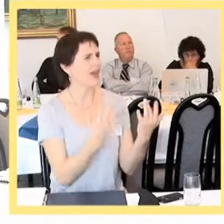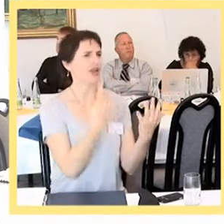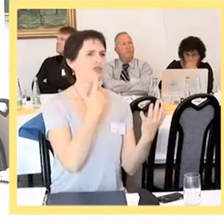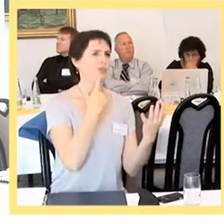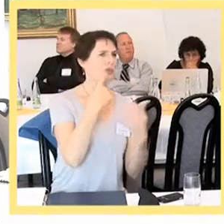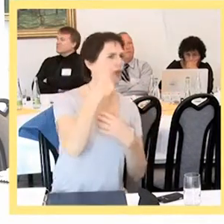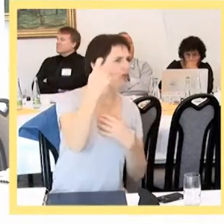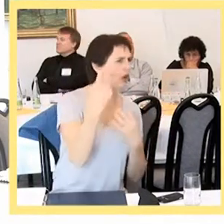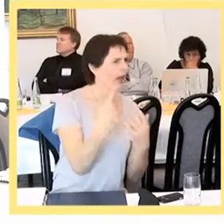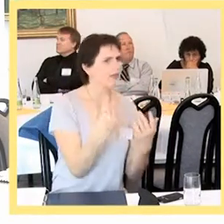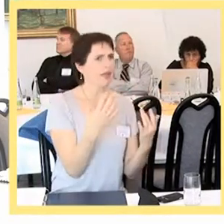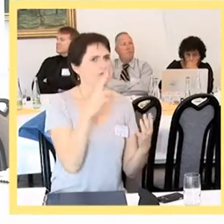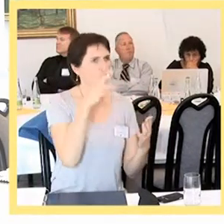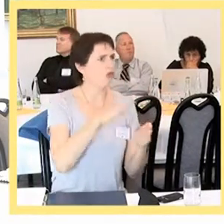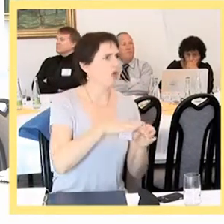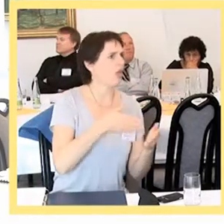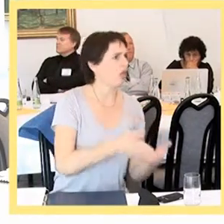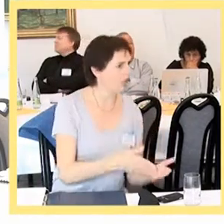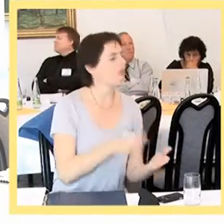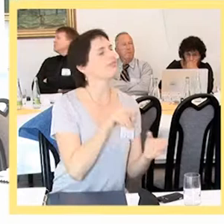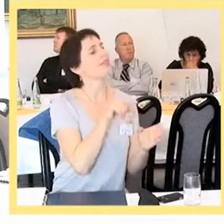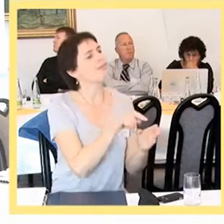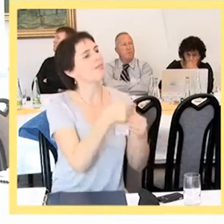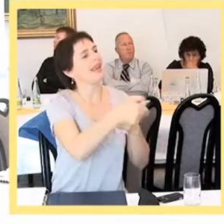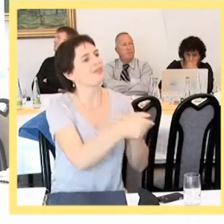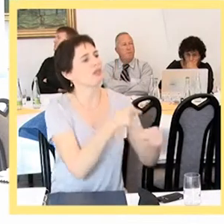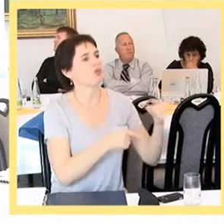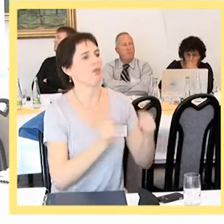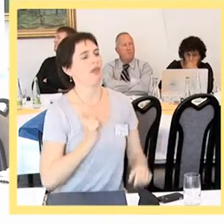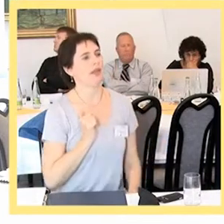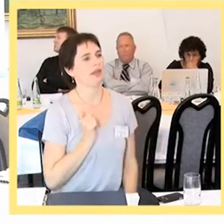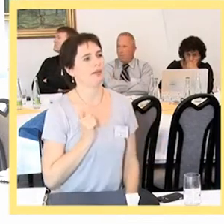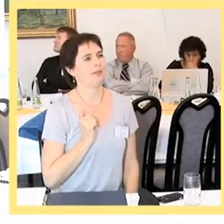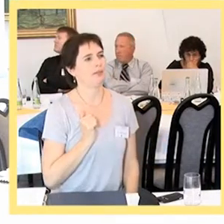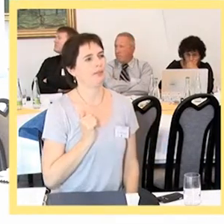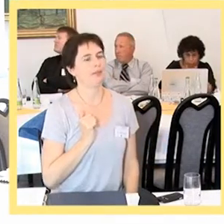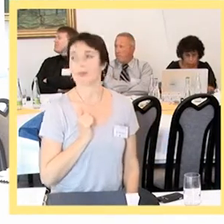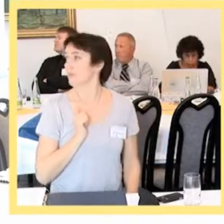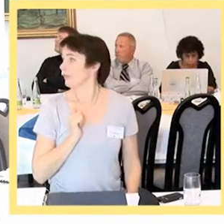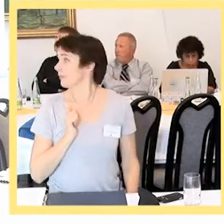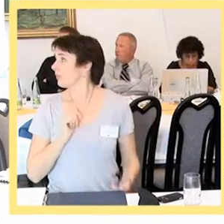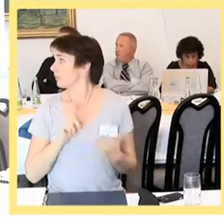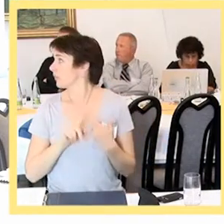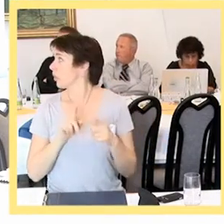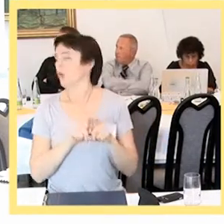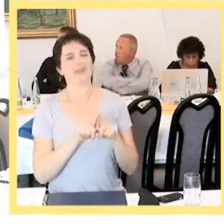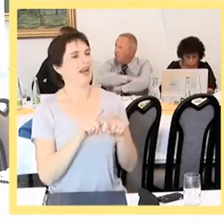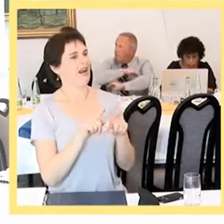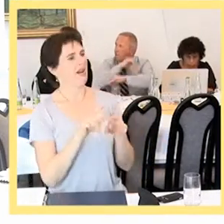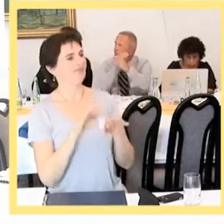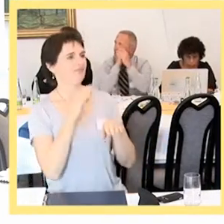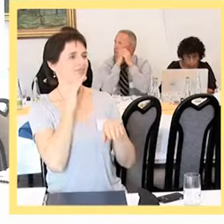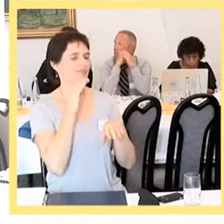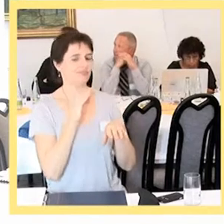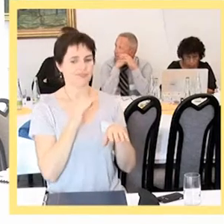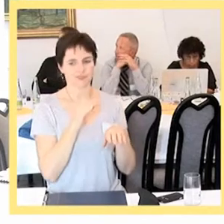affected them. We had a timing process, which was also important for decontamination. I